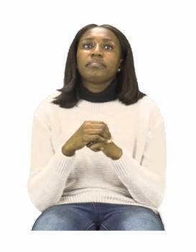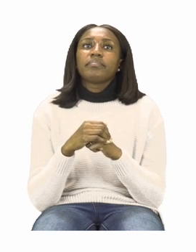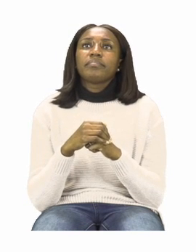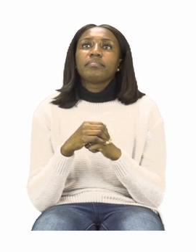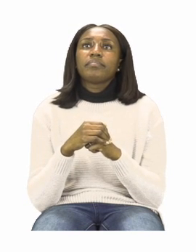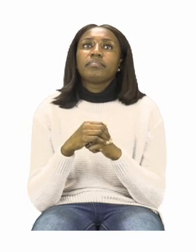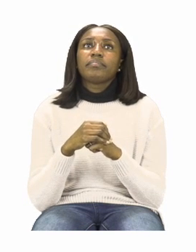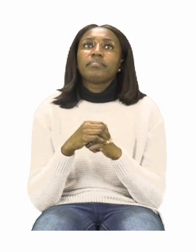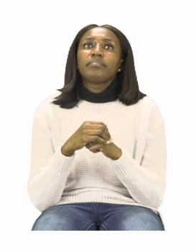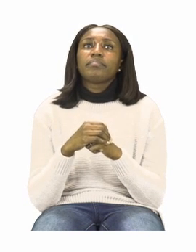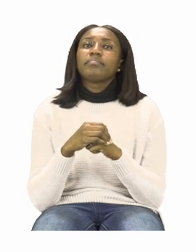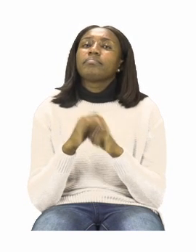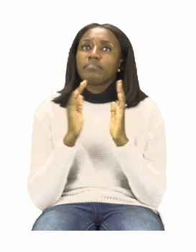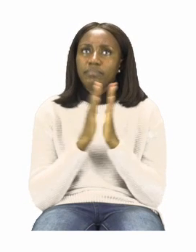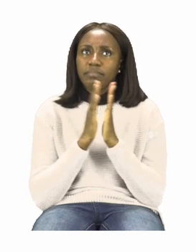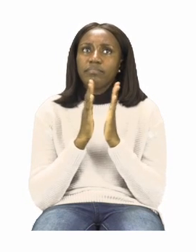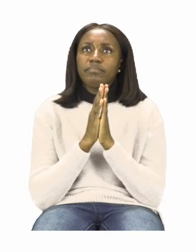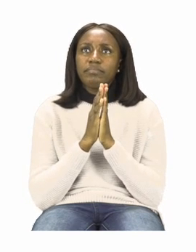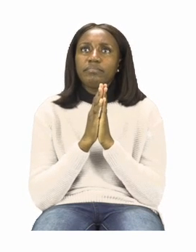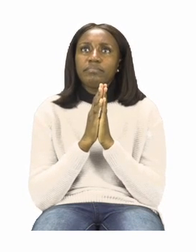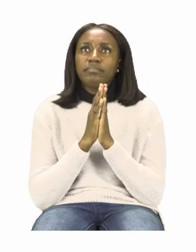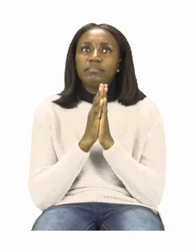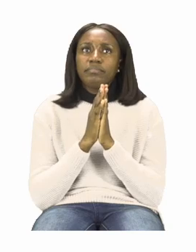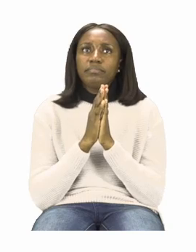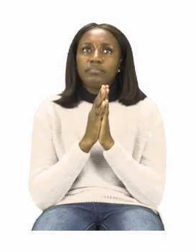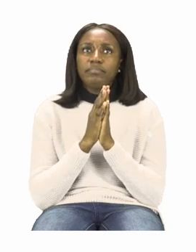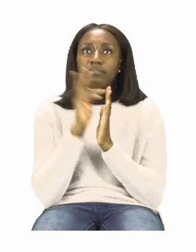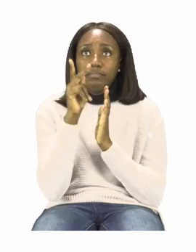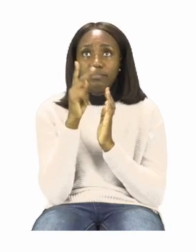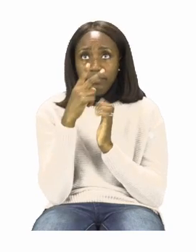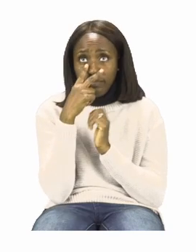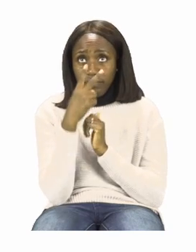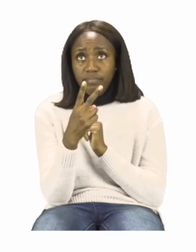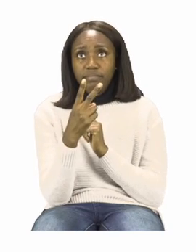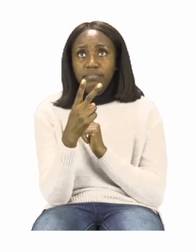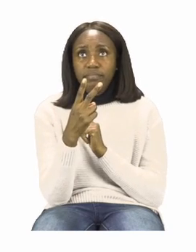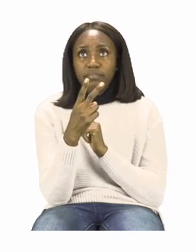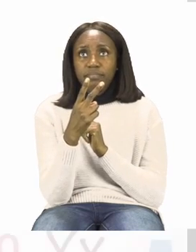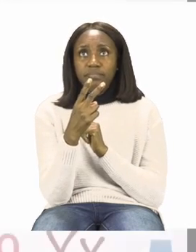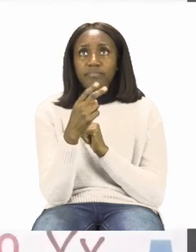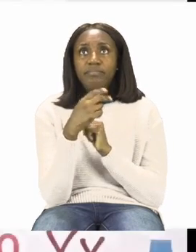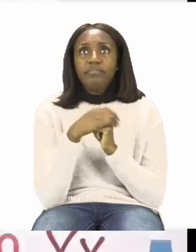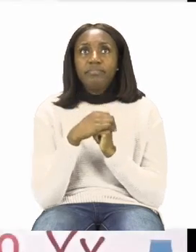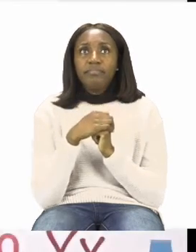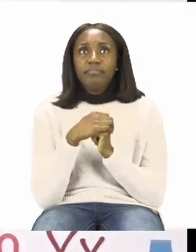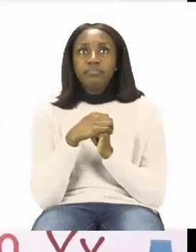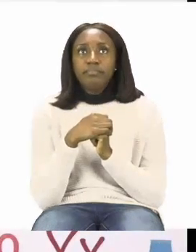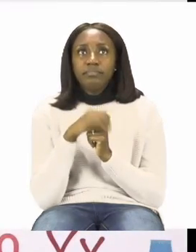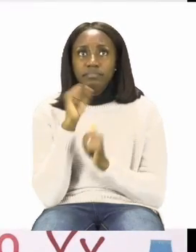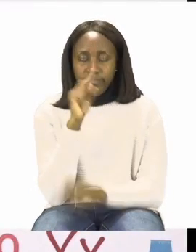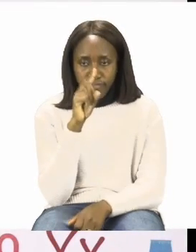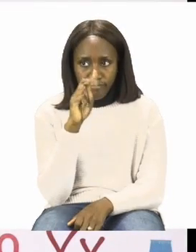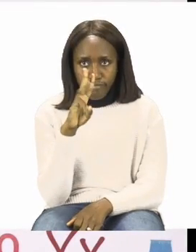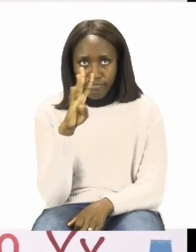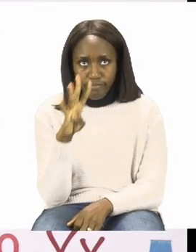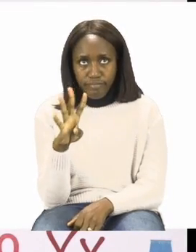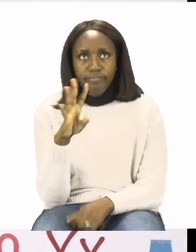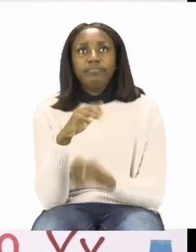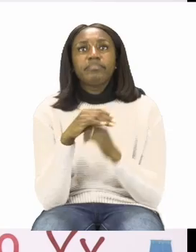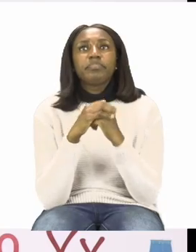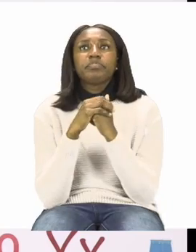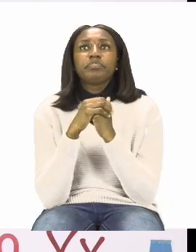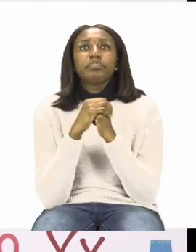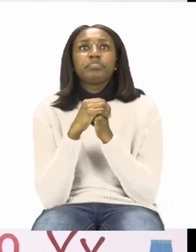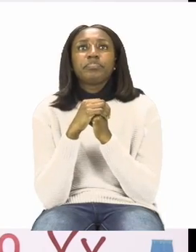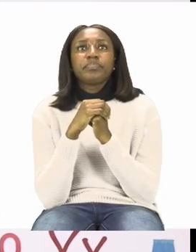come back to this activity a bit later. We are going to do some counting on the